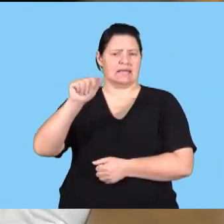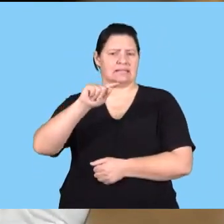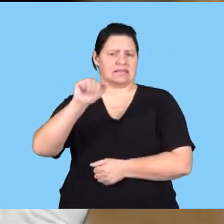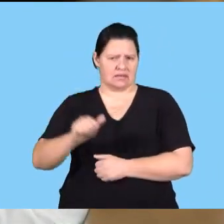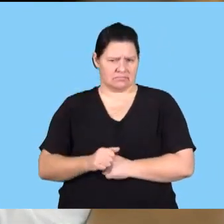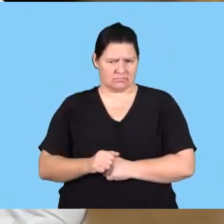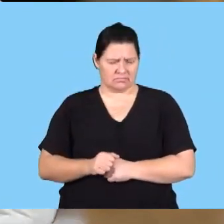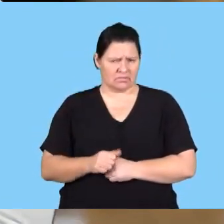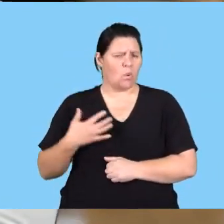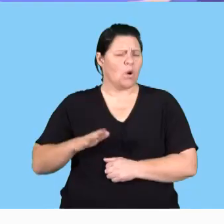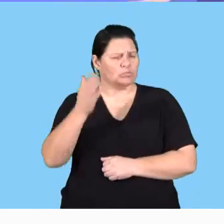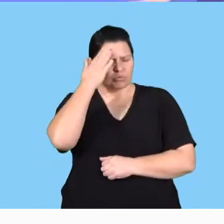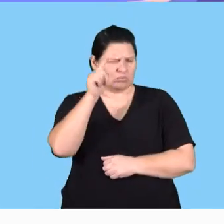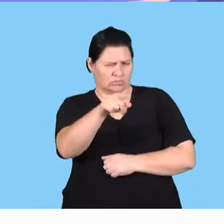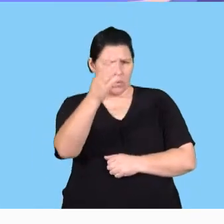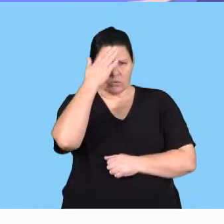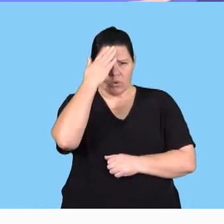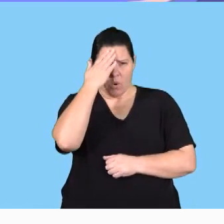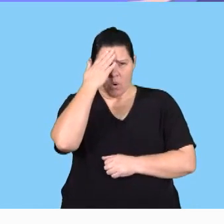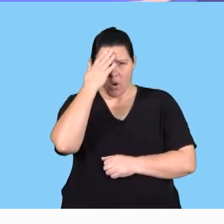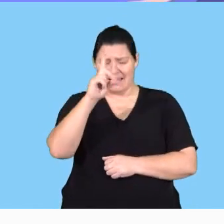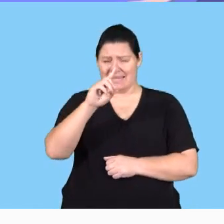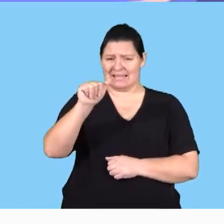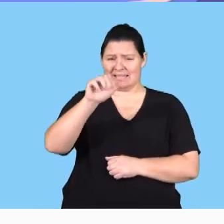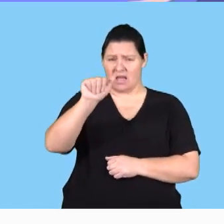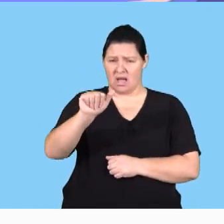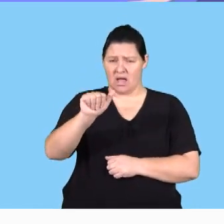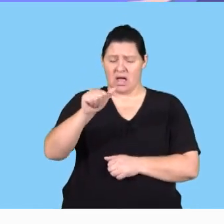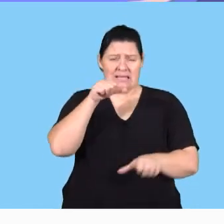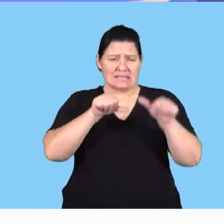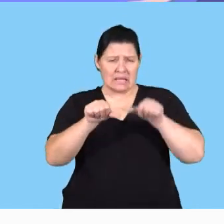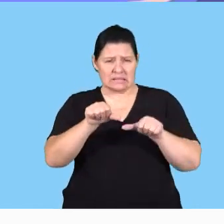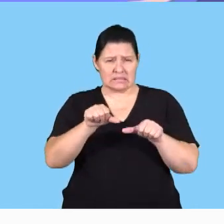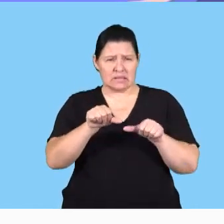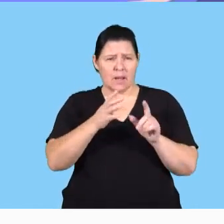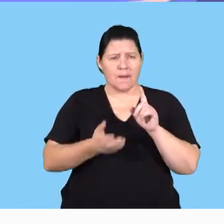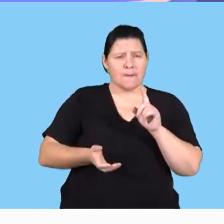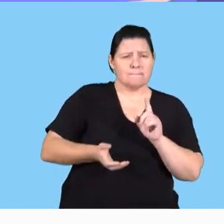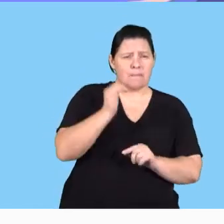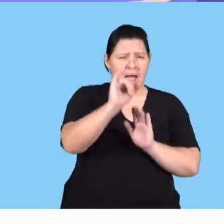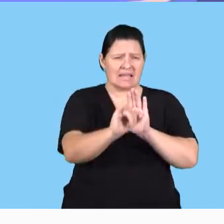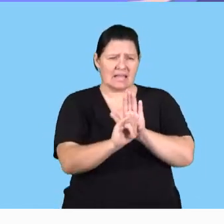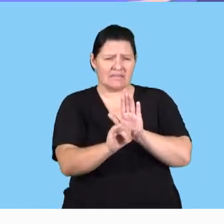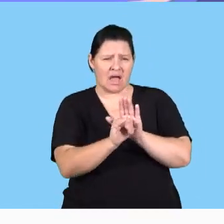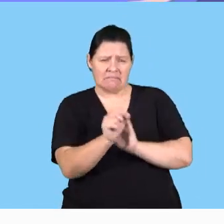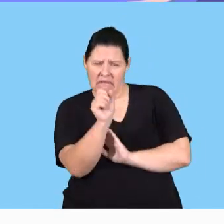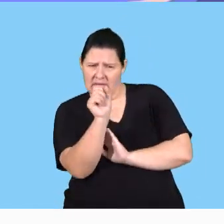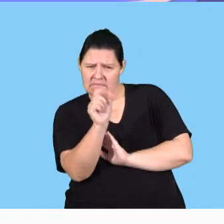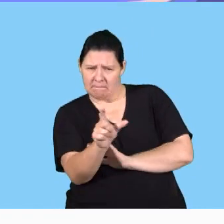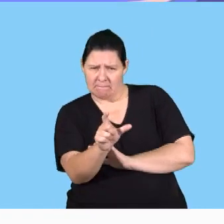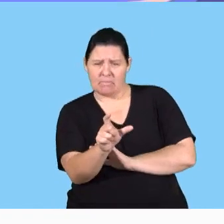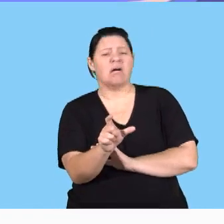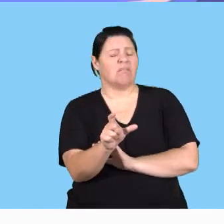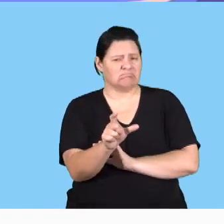you. Did you know that data science was identified as the skill with the largest skills gap according to a